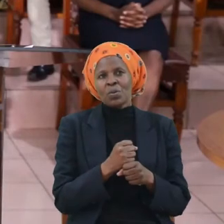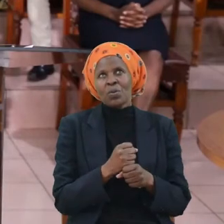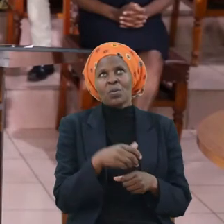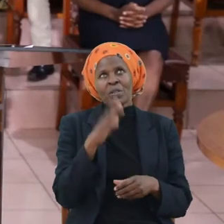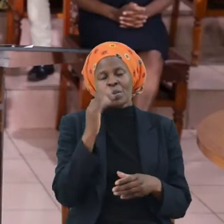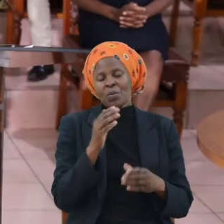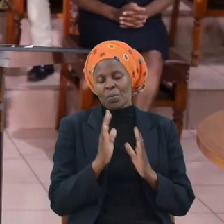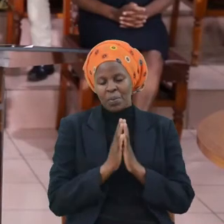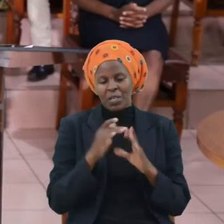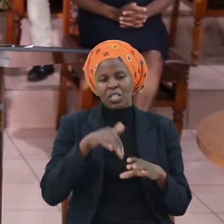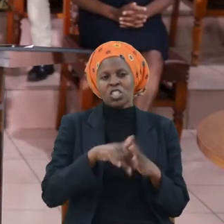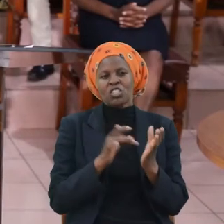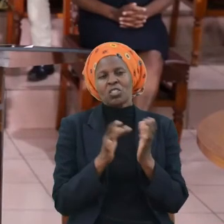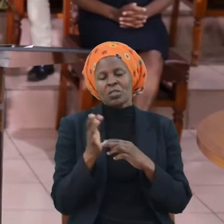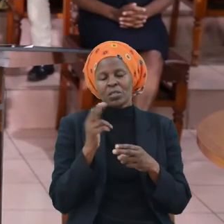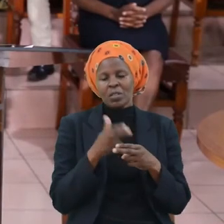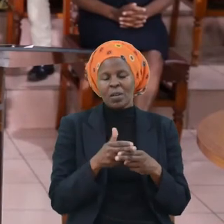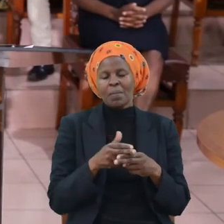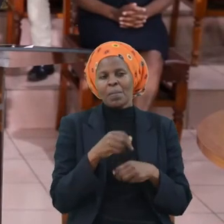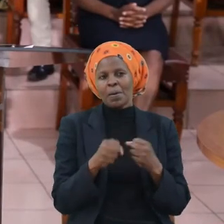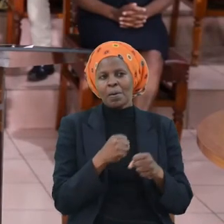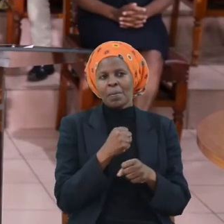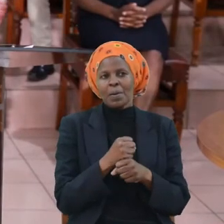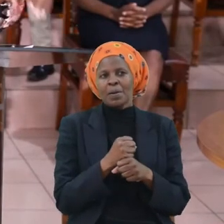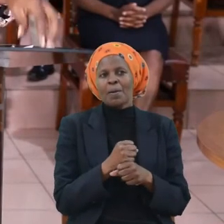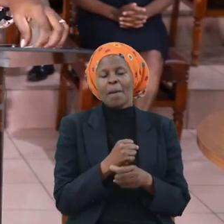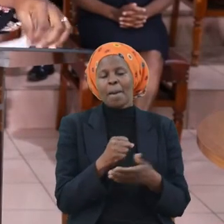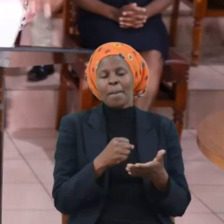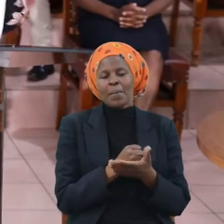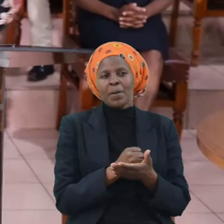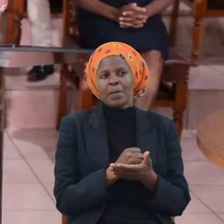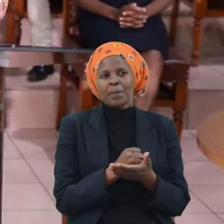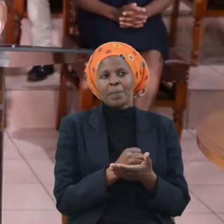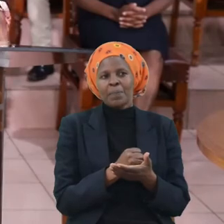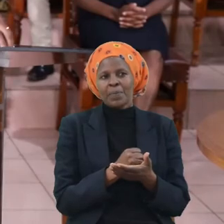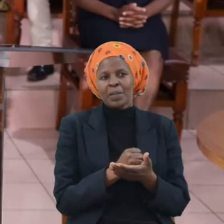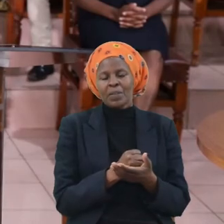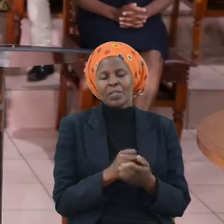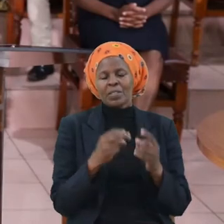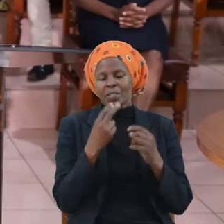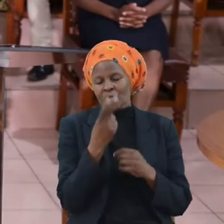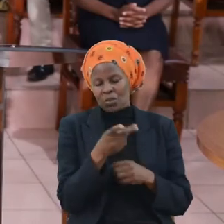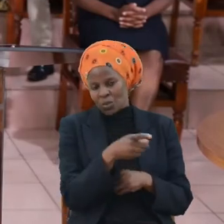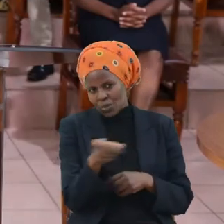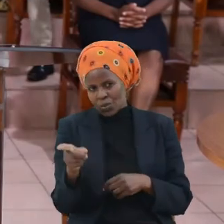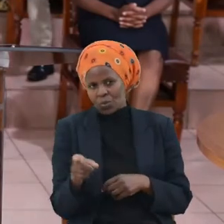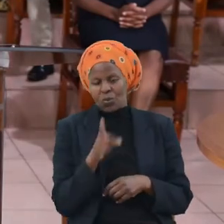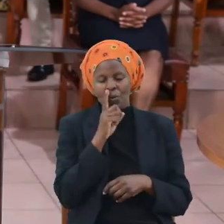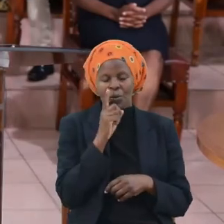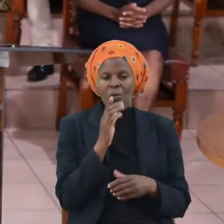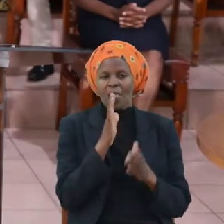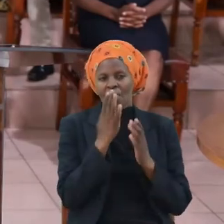For this we pray in Jesus' name. Amen. May God bless you. Let us see each other tomorrow. Thank you.